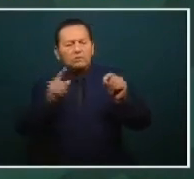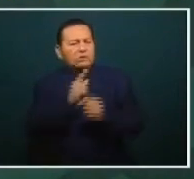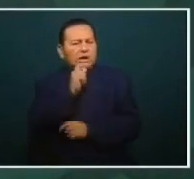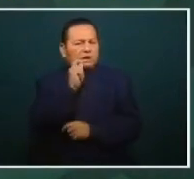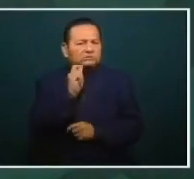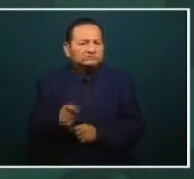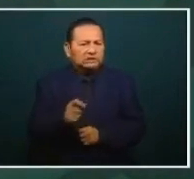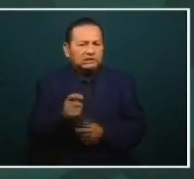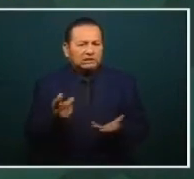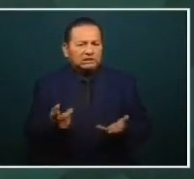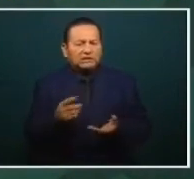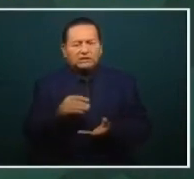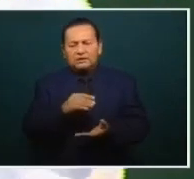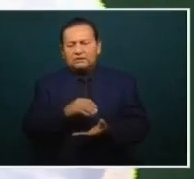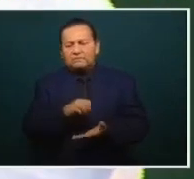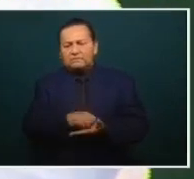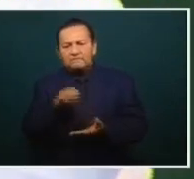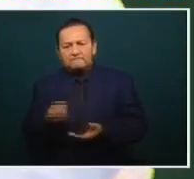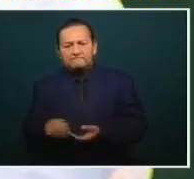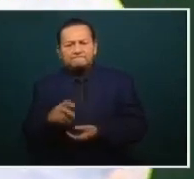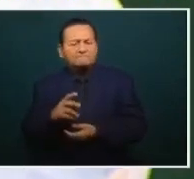Mexico over